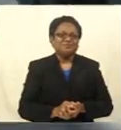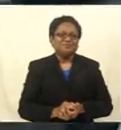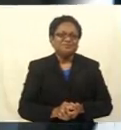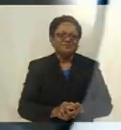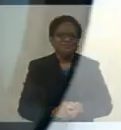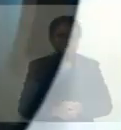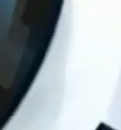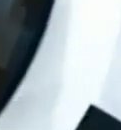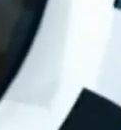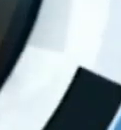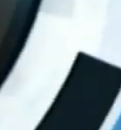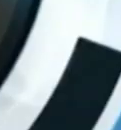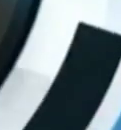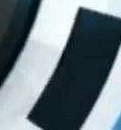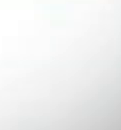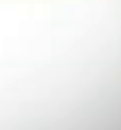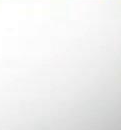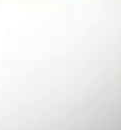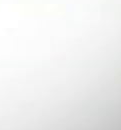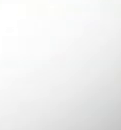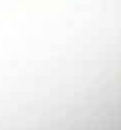News.